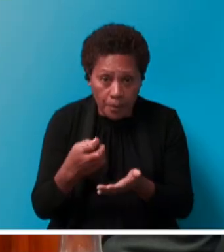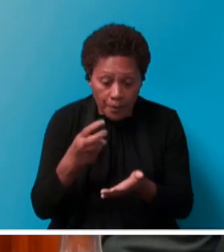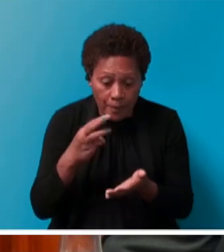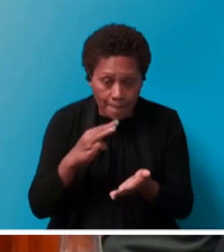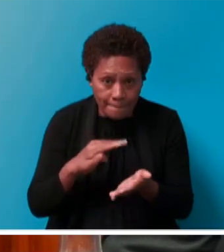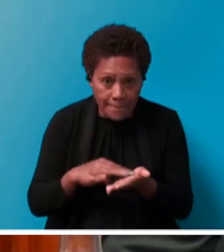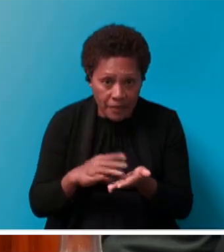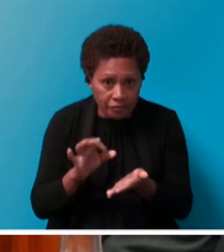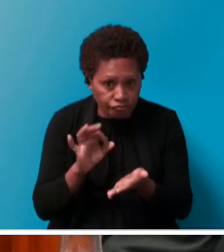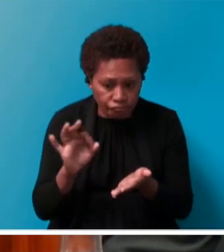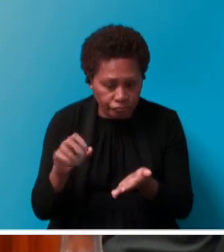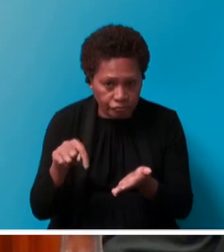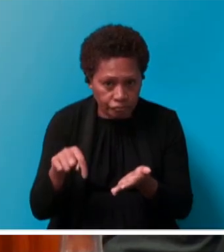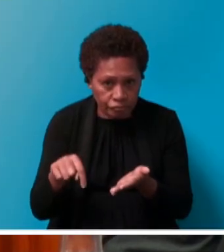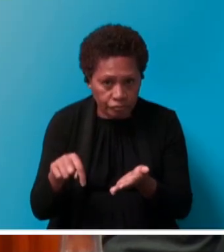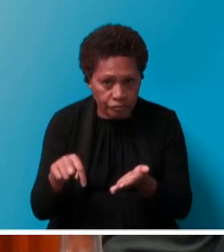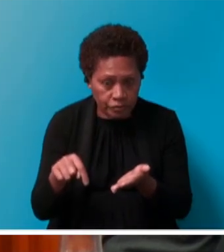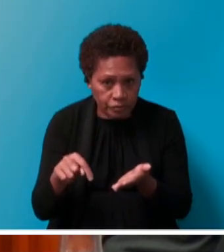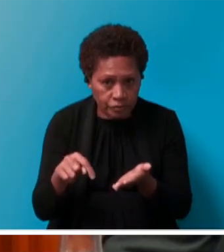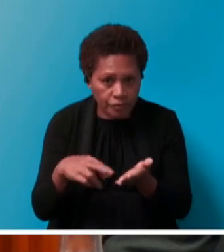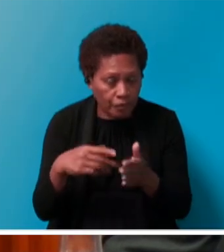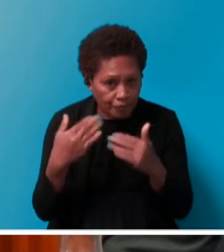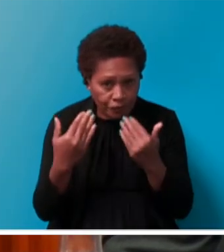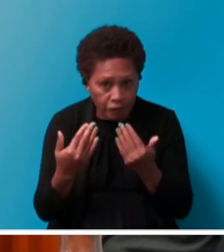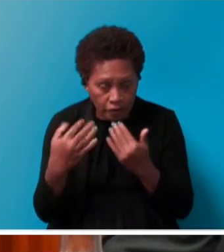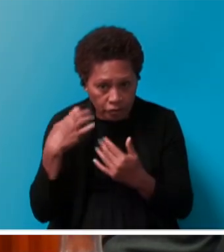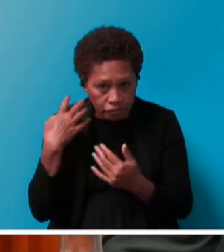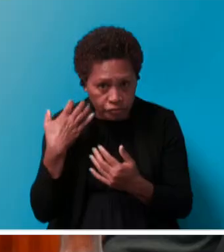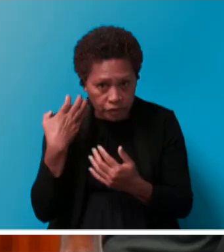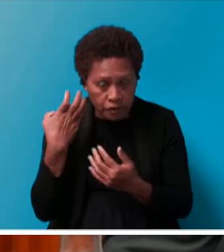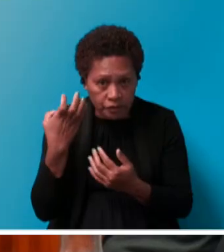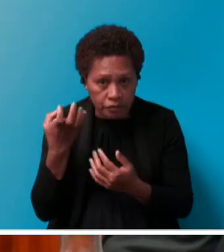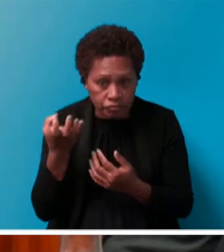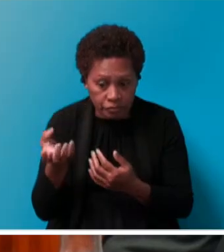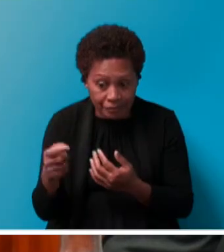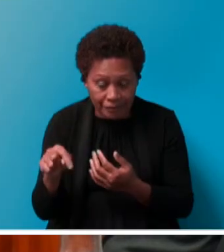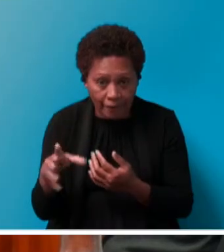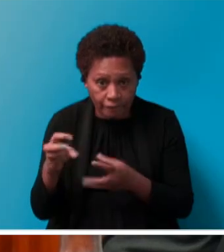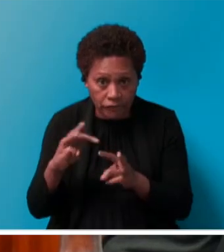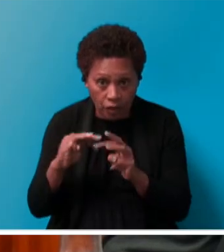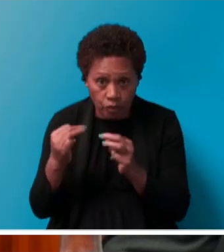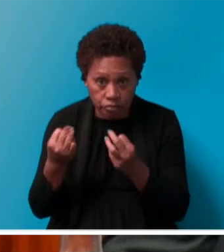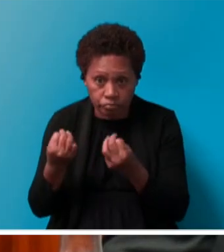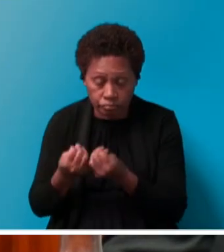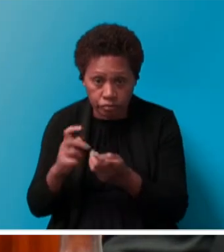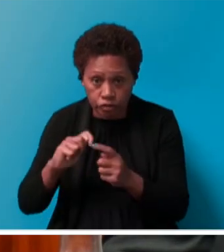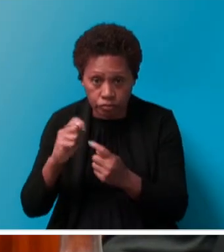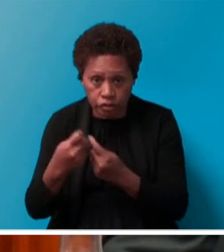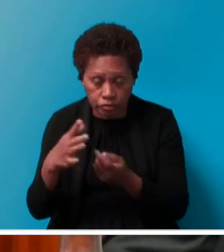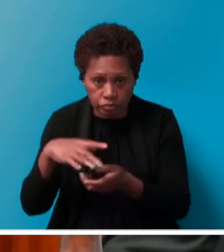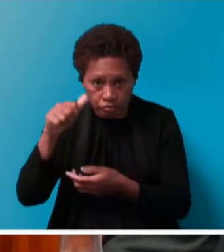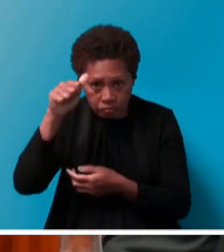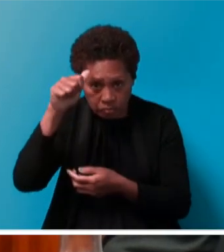misappropriation. And I take note, and I thank FNU for holding the workshop last week in terms of traditional knowledge. And